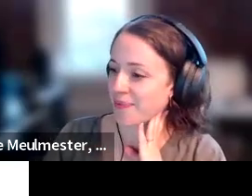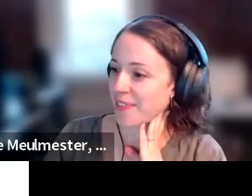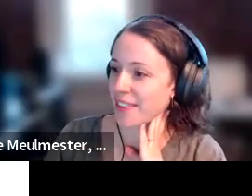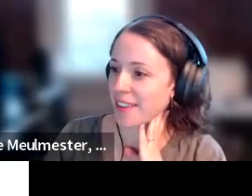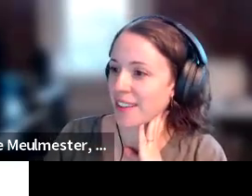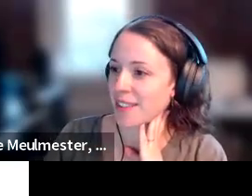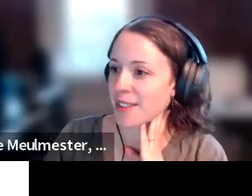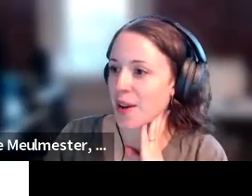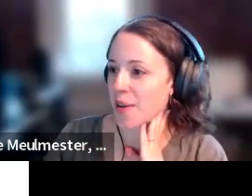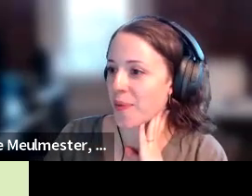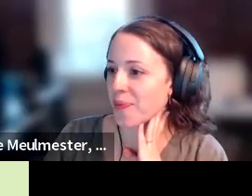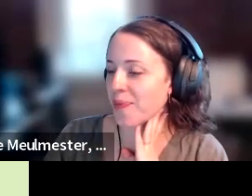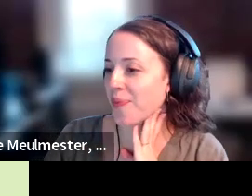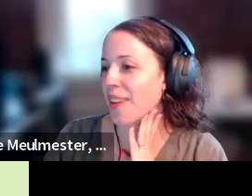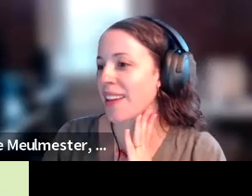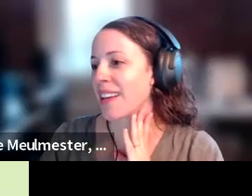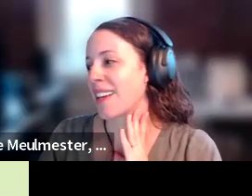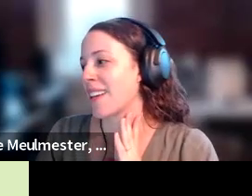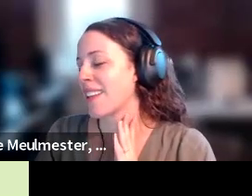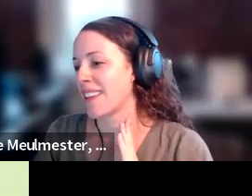discuss. So,